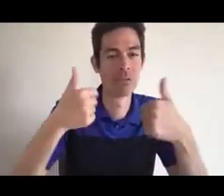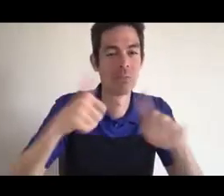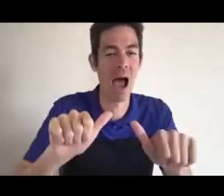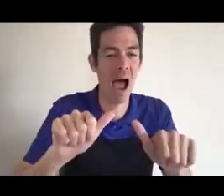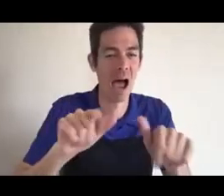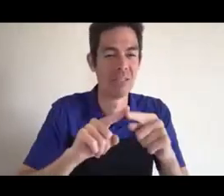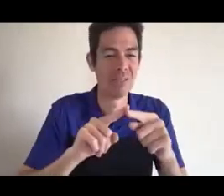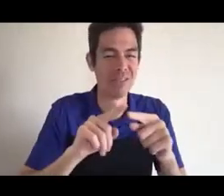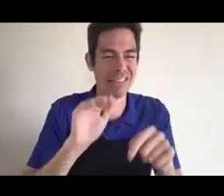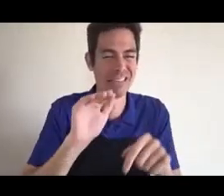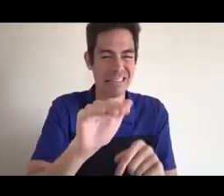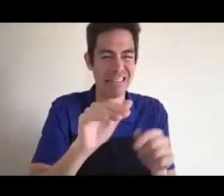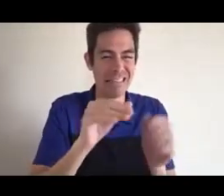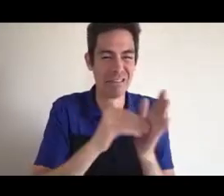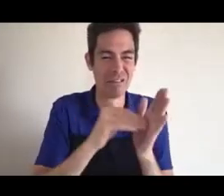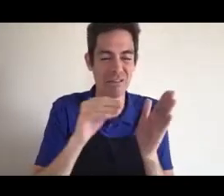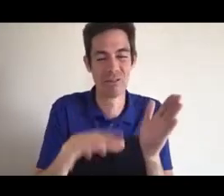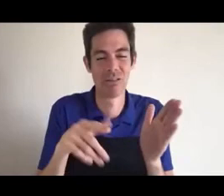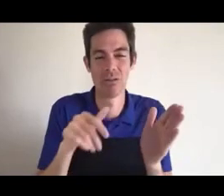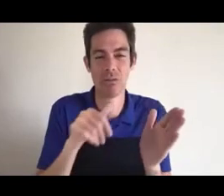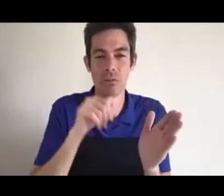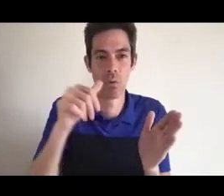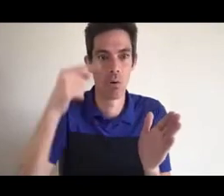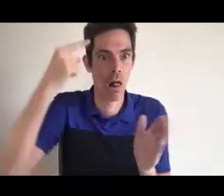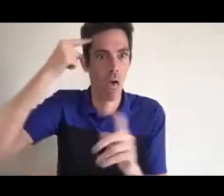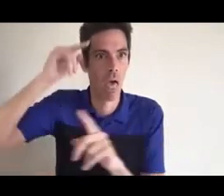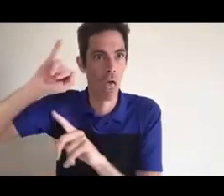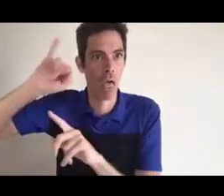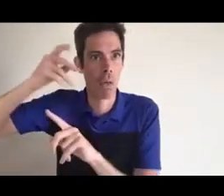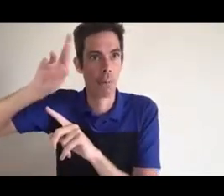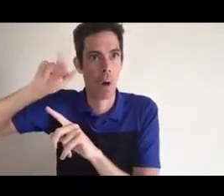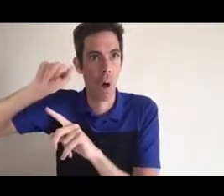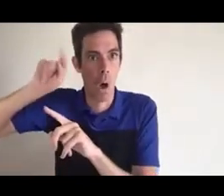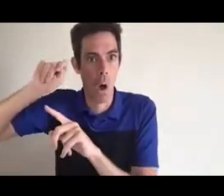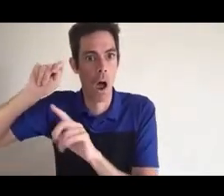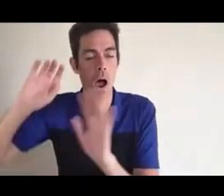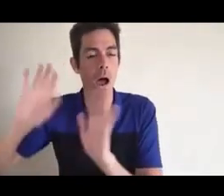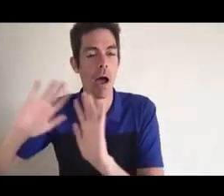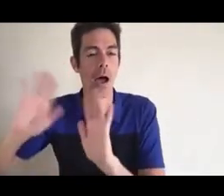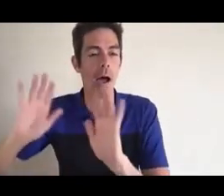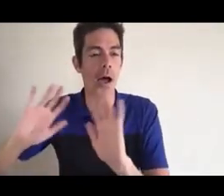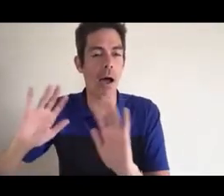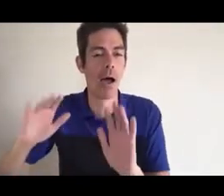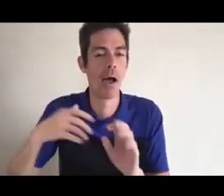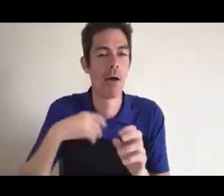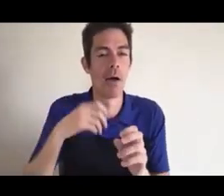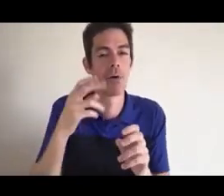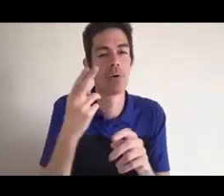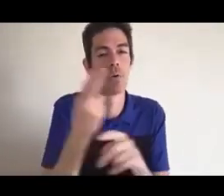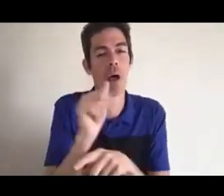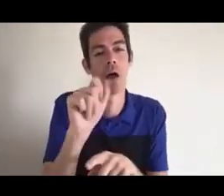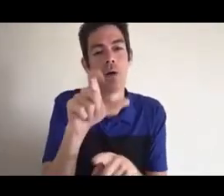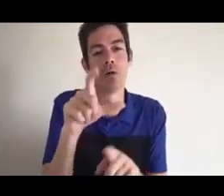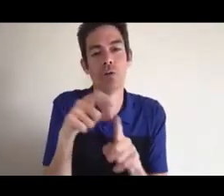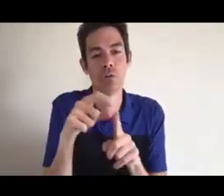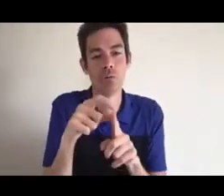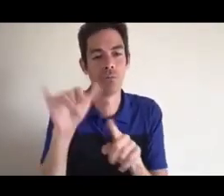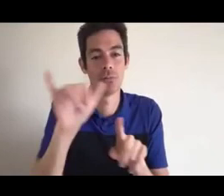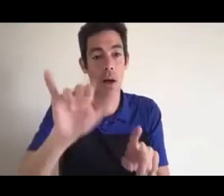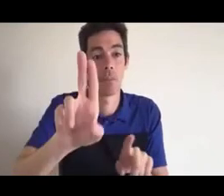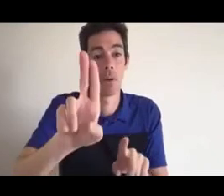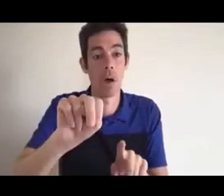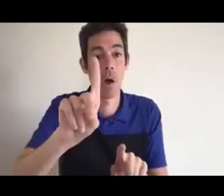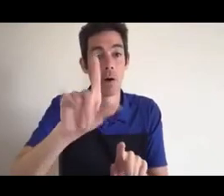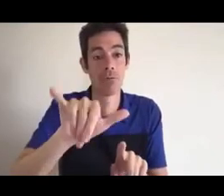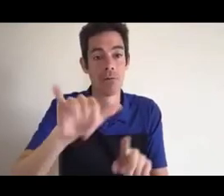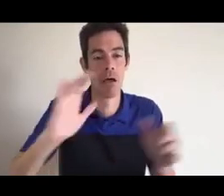it. I am trying to nudge students not to think of that IMPT as